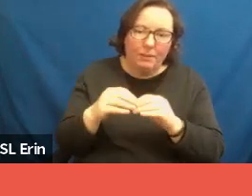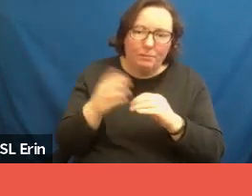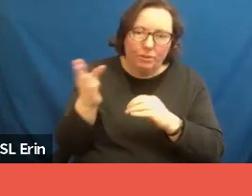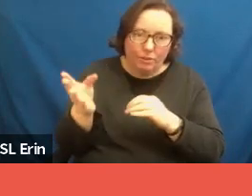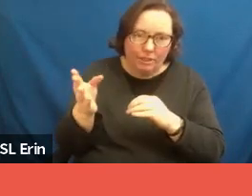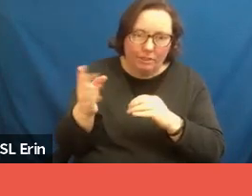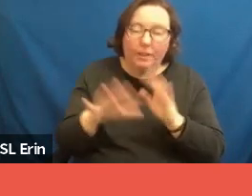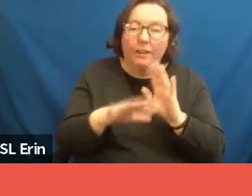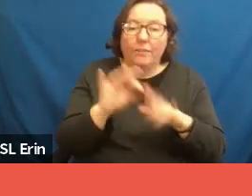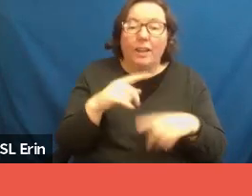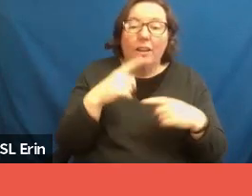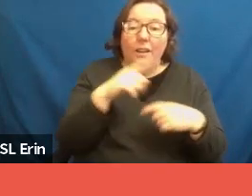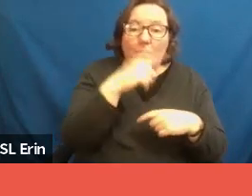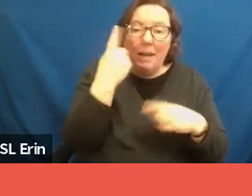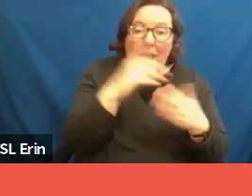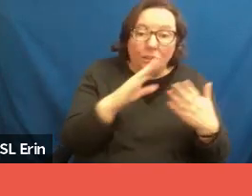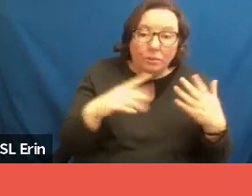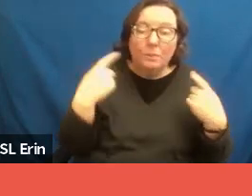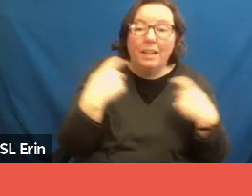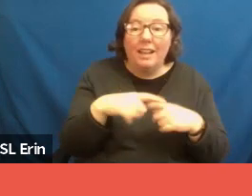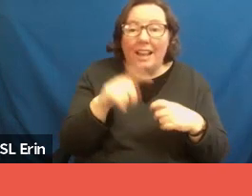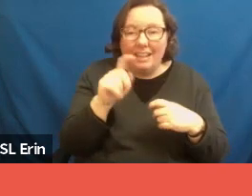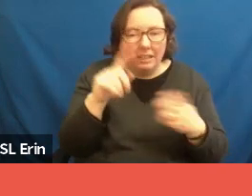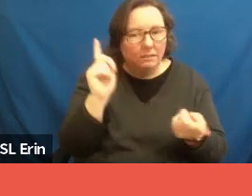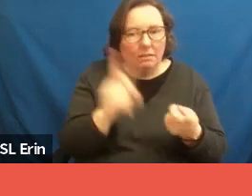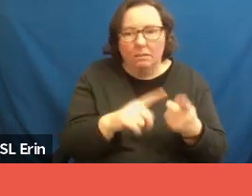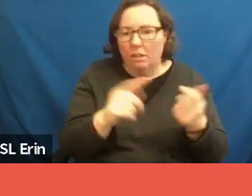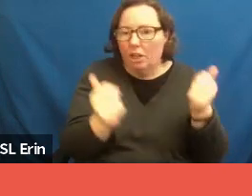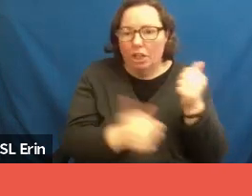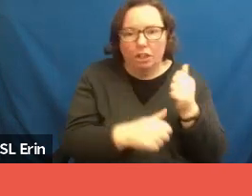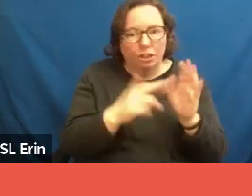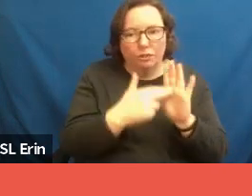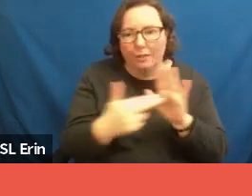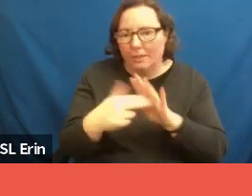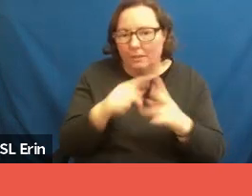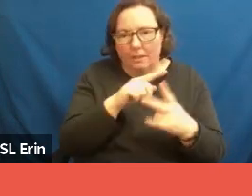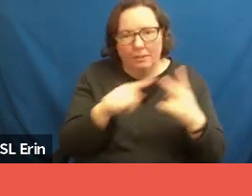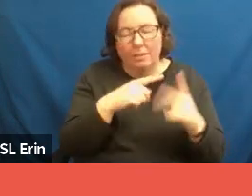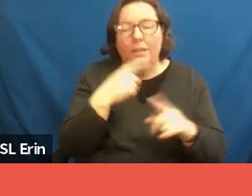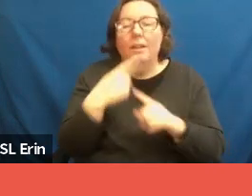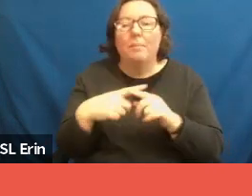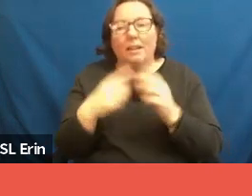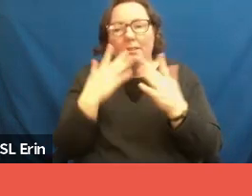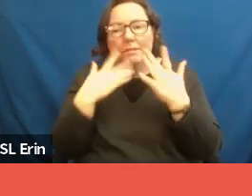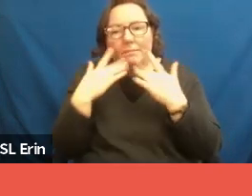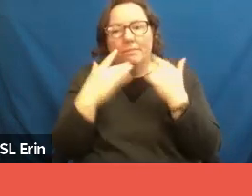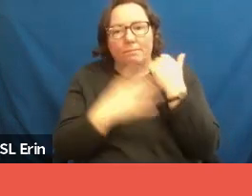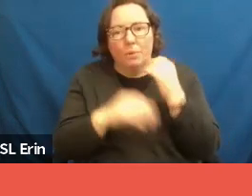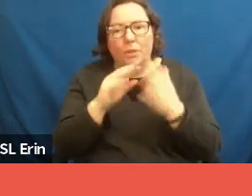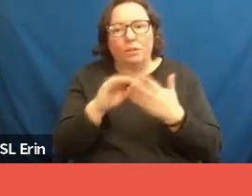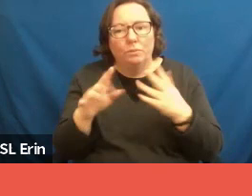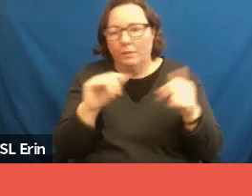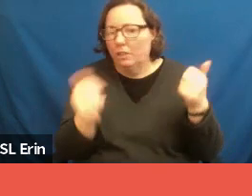that Black and Latinx students are widely underrepresented, as well as economically disadvantaged students. They compared